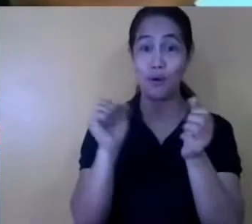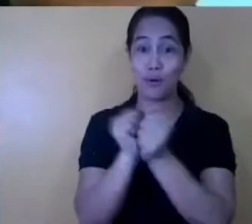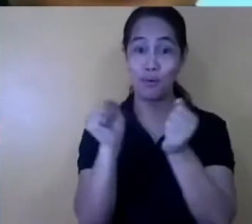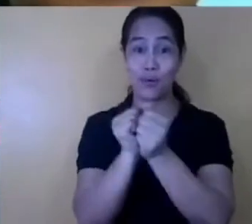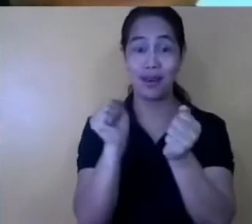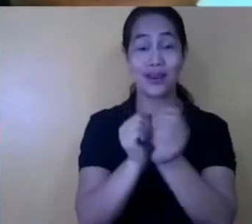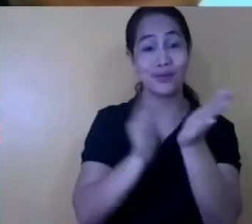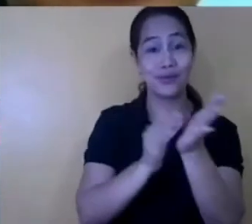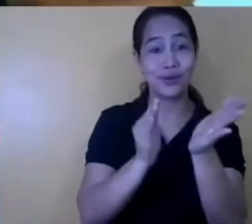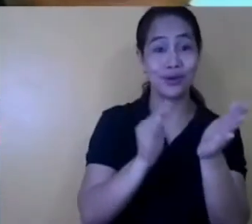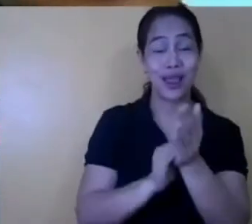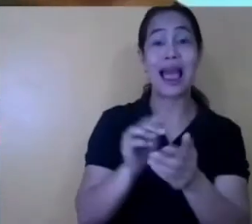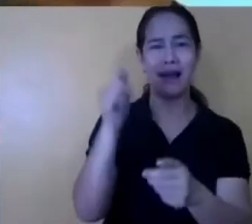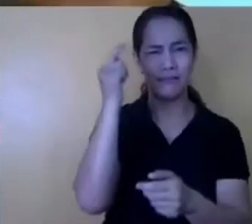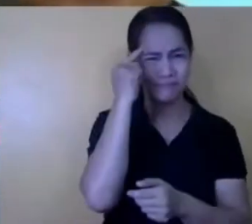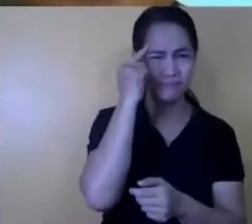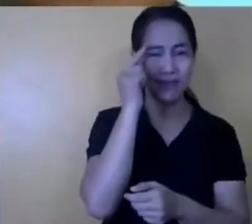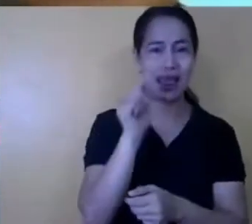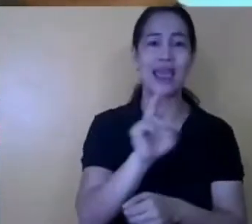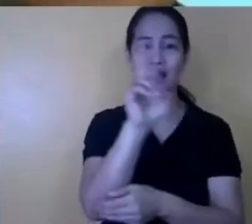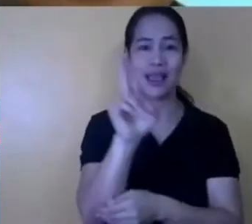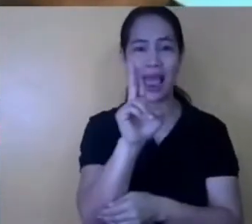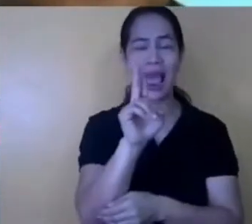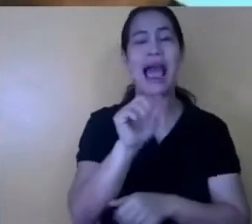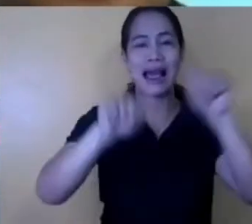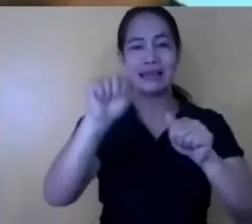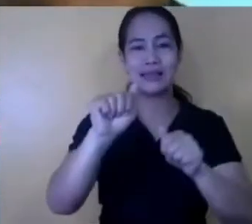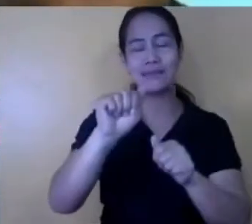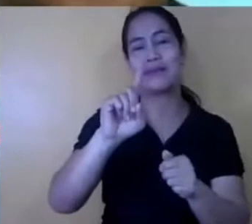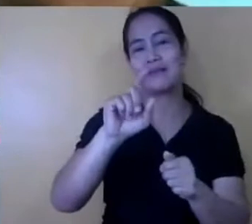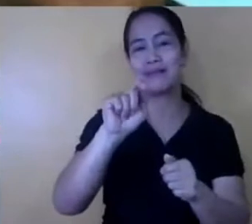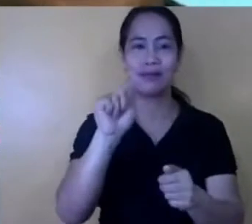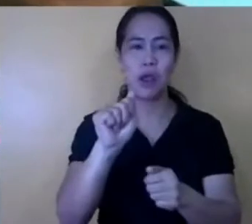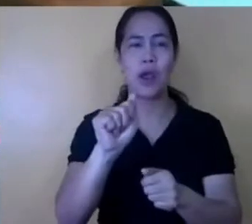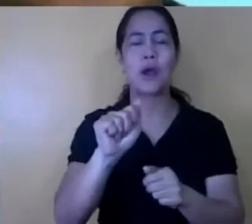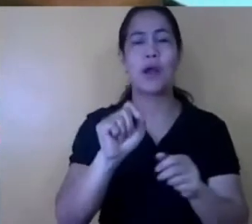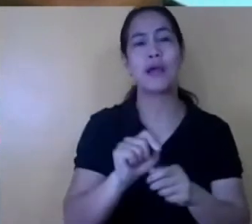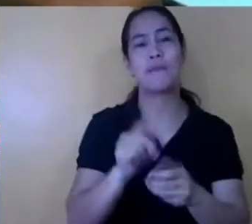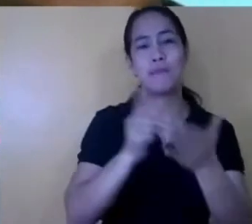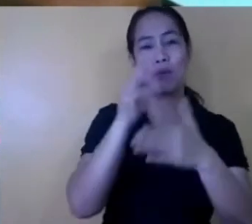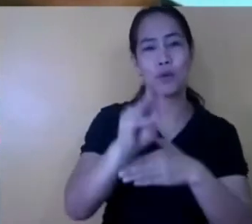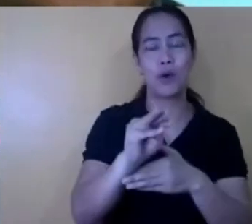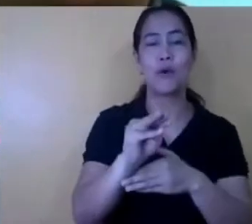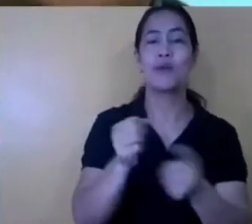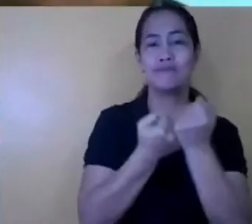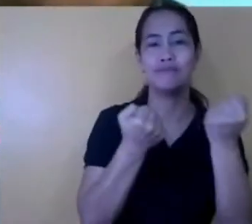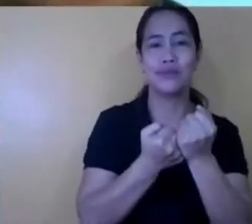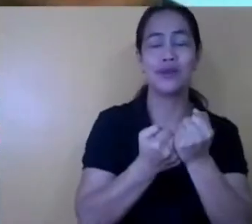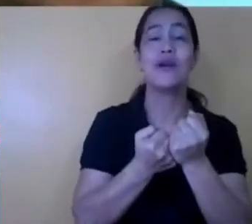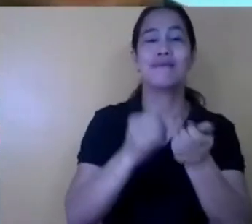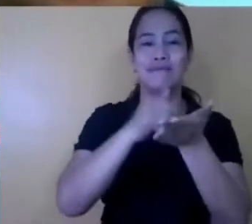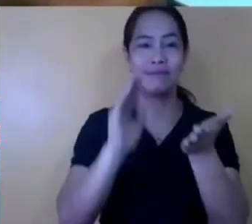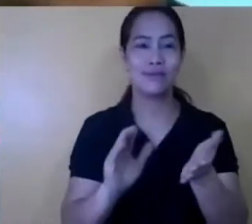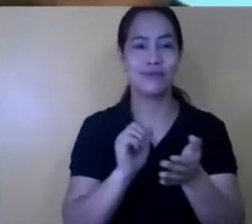utilize assessment data to modify practices and programs to further support learner achievement, learner progress,